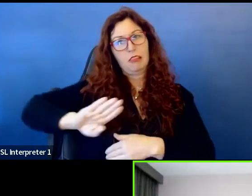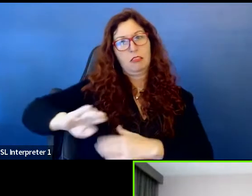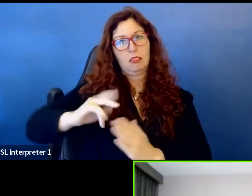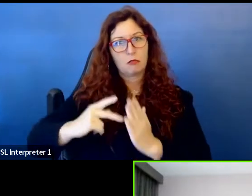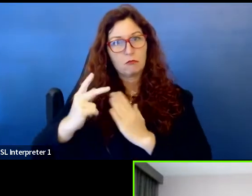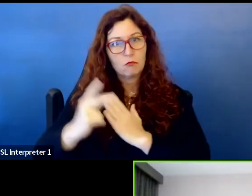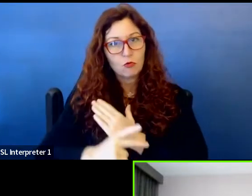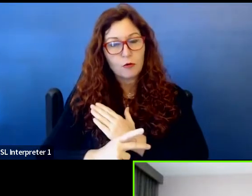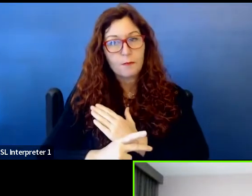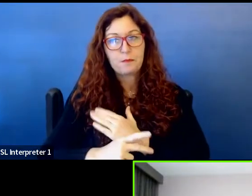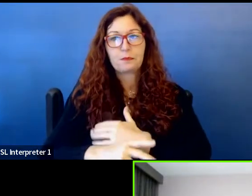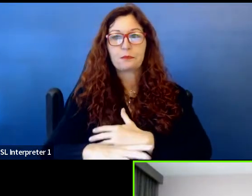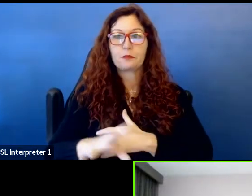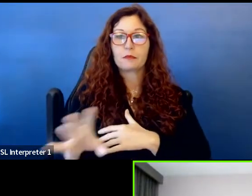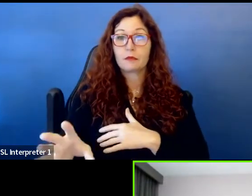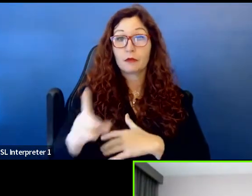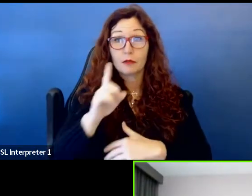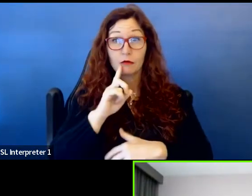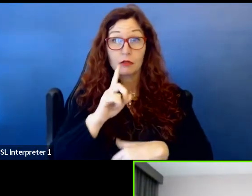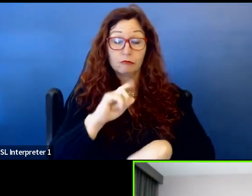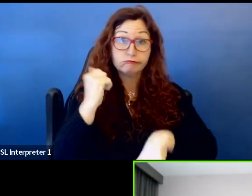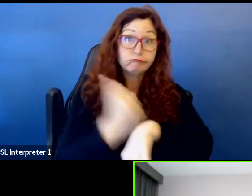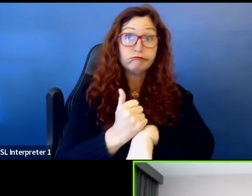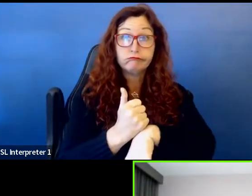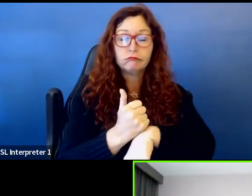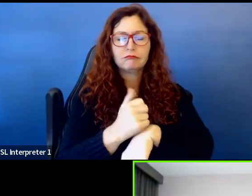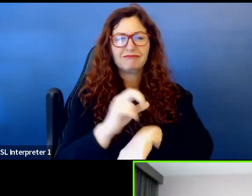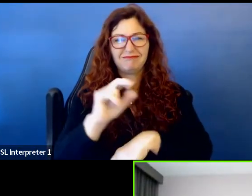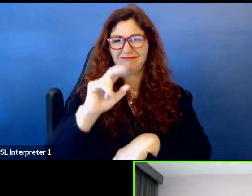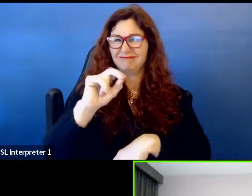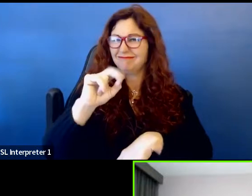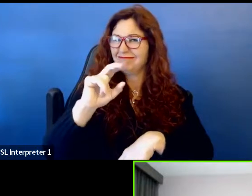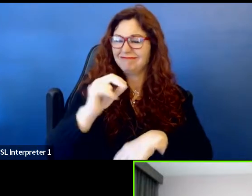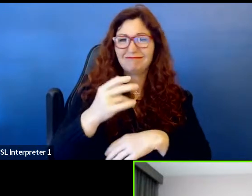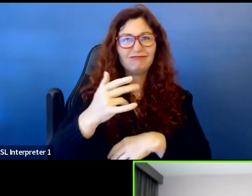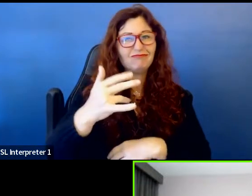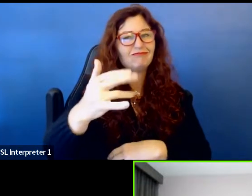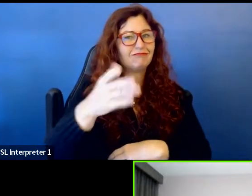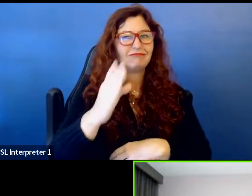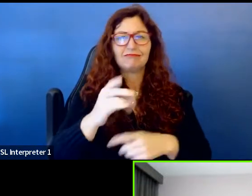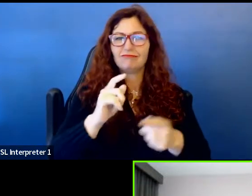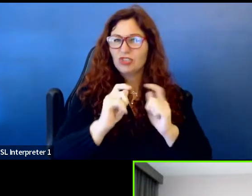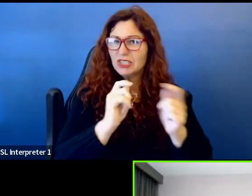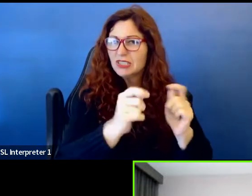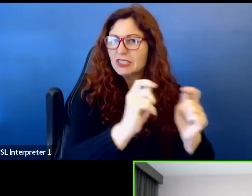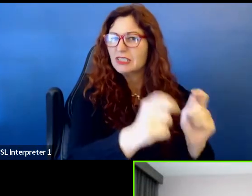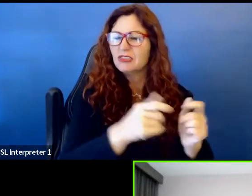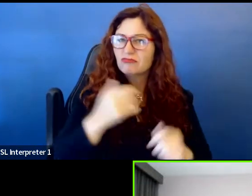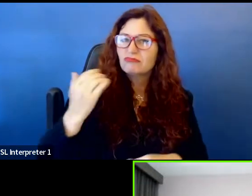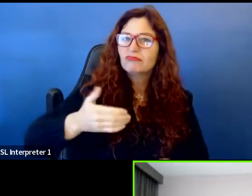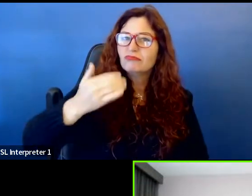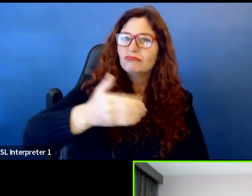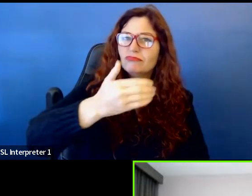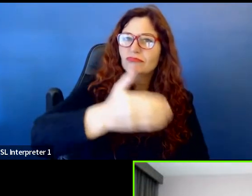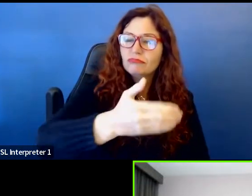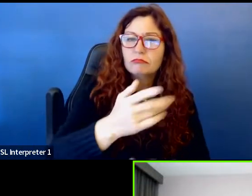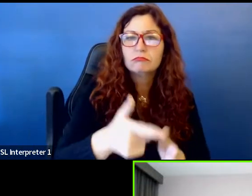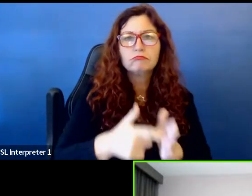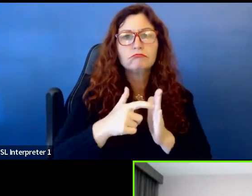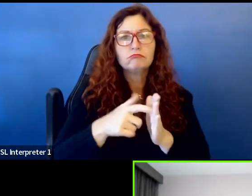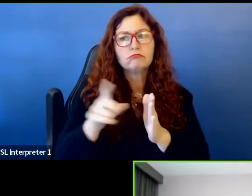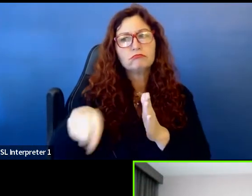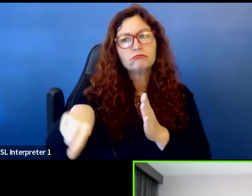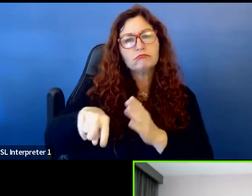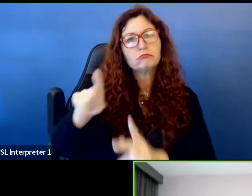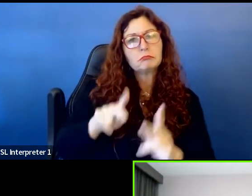think is locked in stone clearly uh it's going to require some feedback on people's experience with